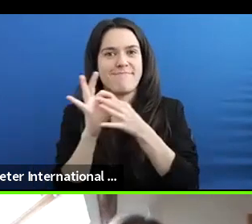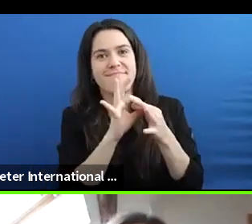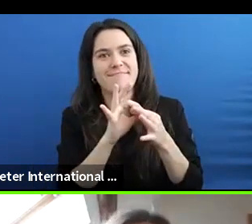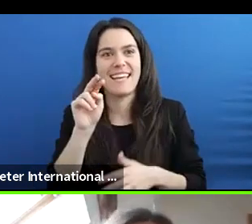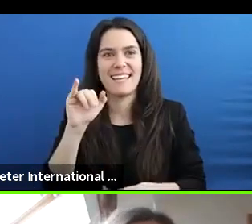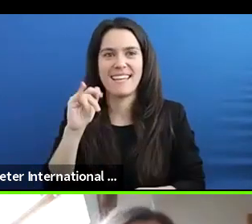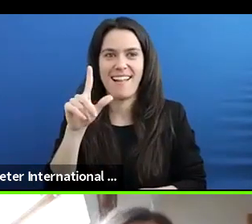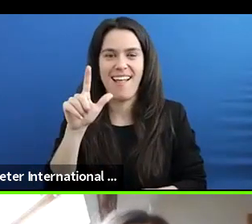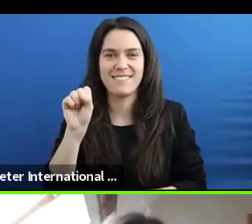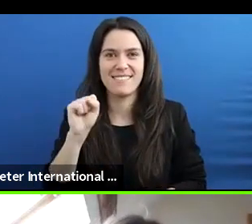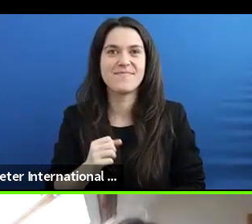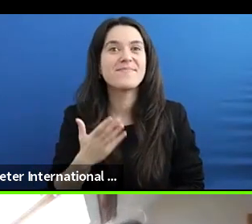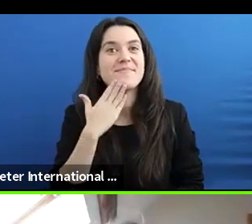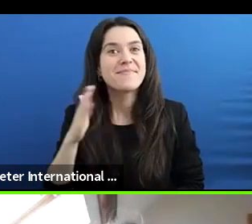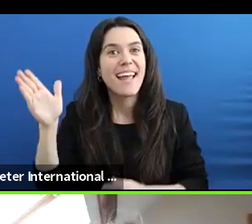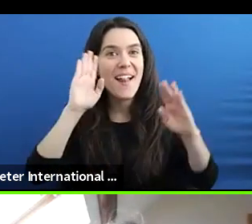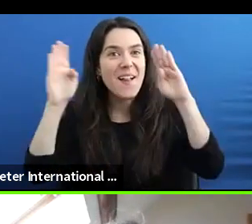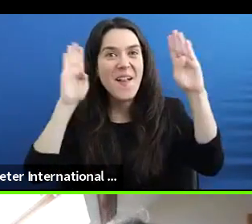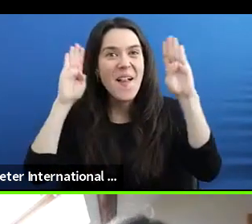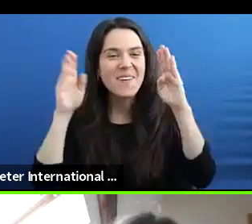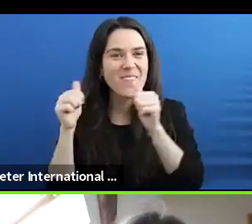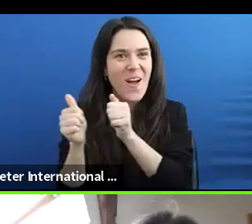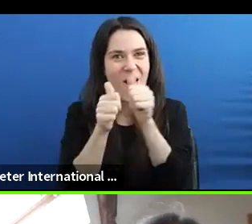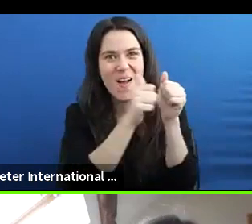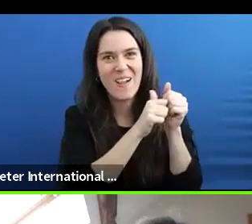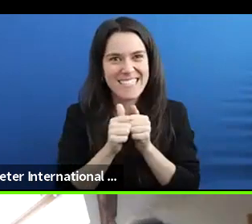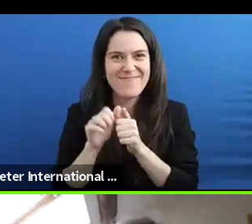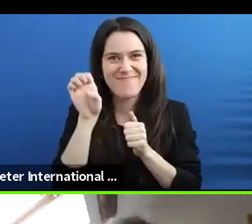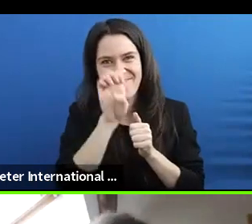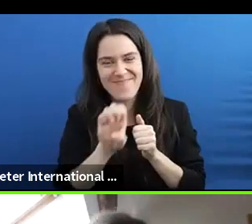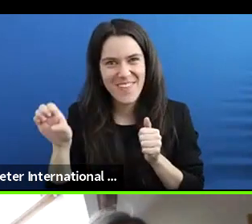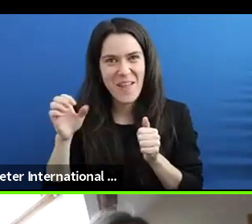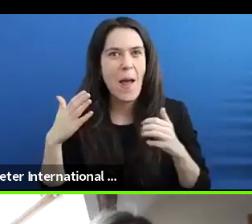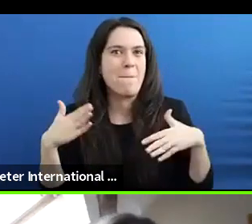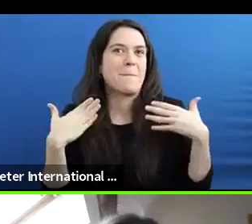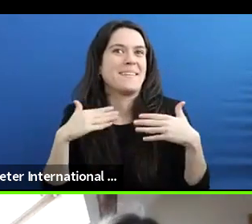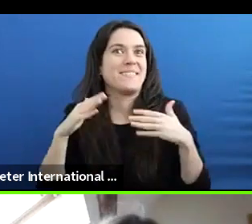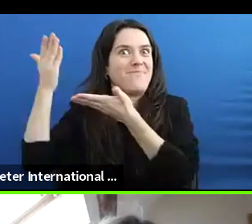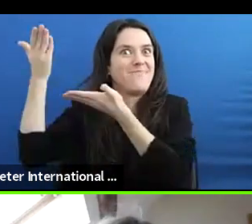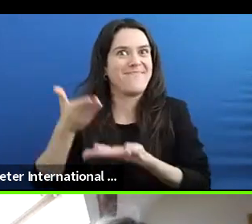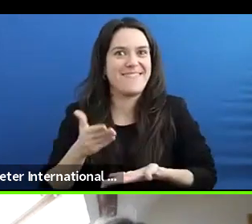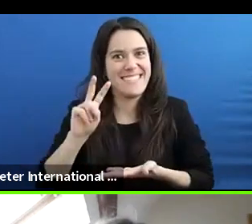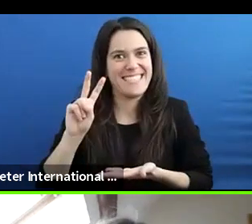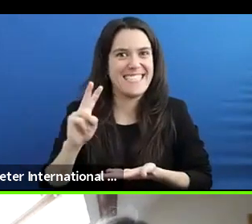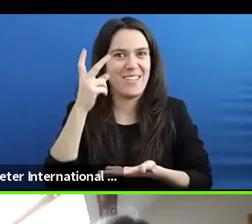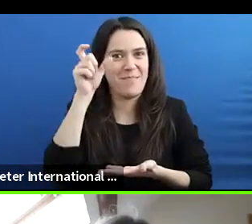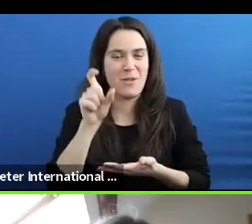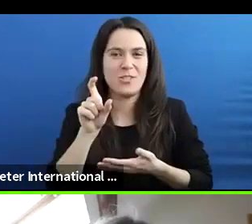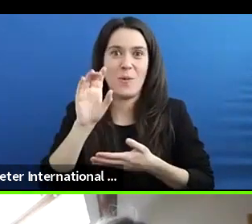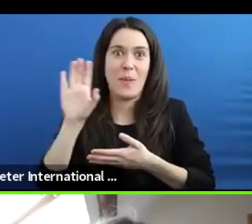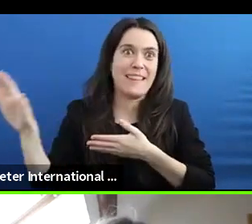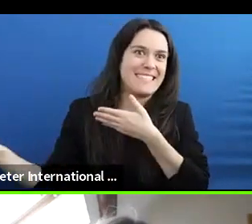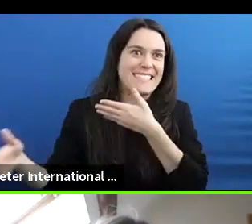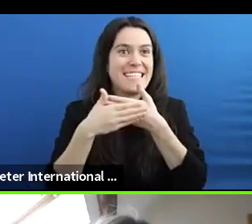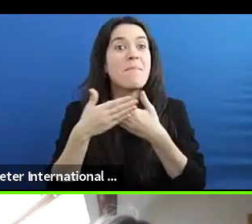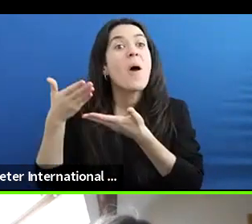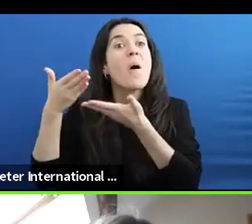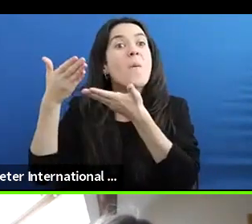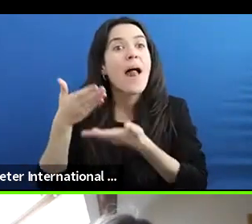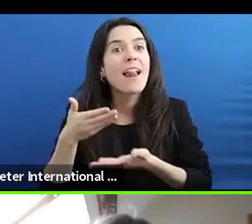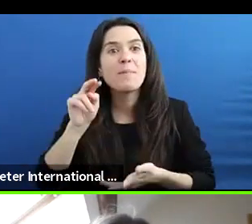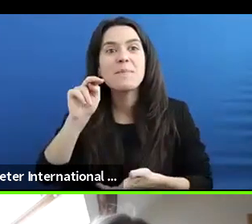Hello to all European colleagues. I'm very happy to introduce our second guest in this concluding session. Welcome, Niklas